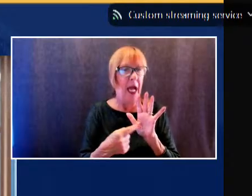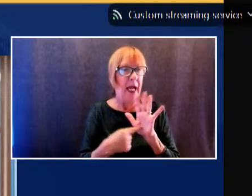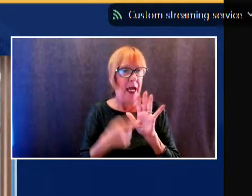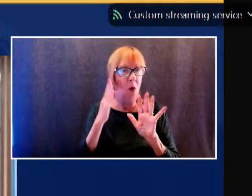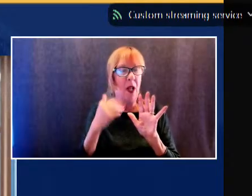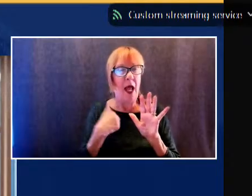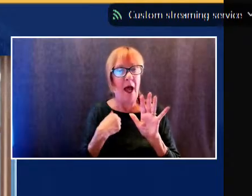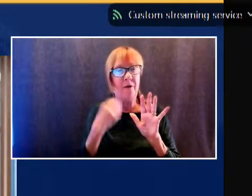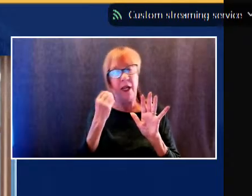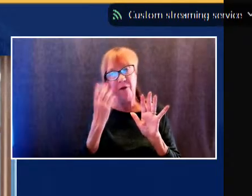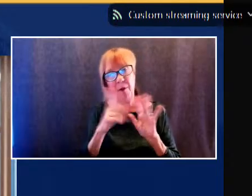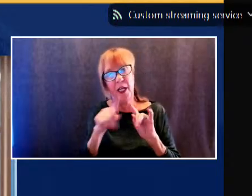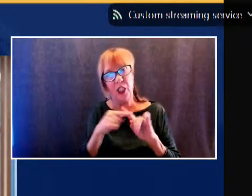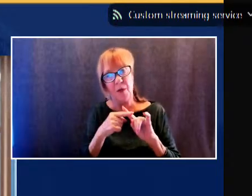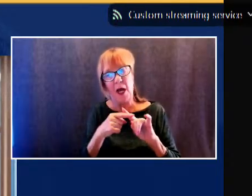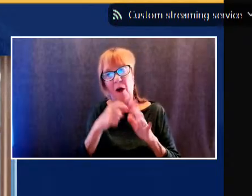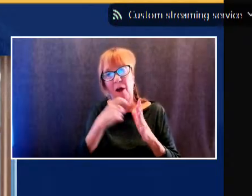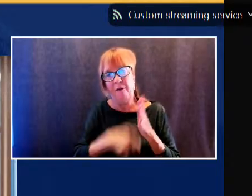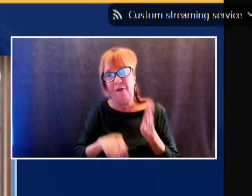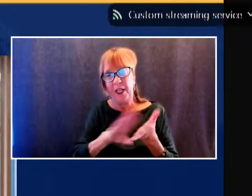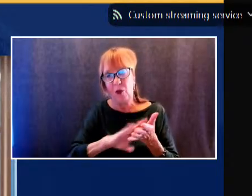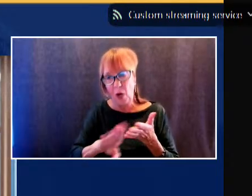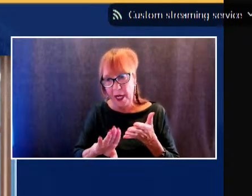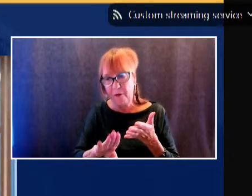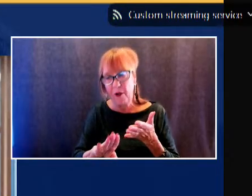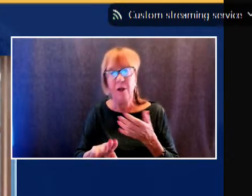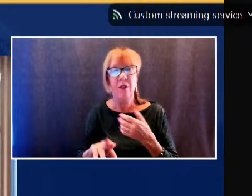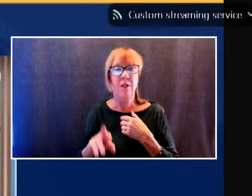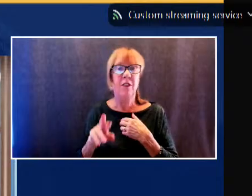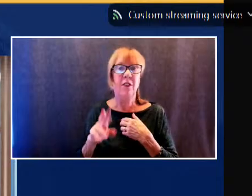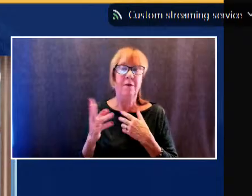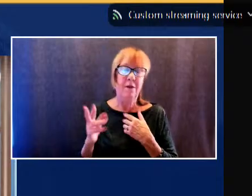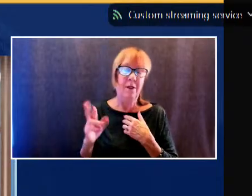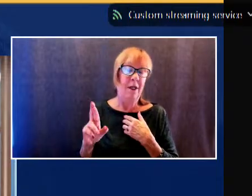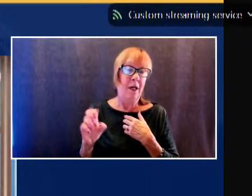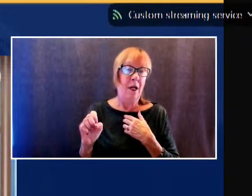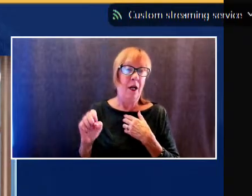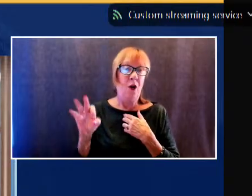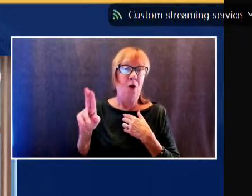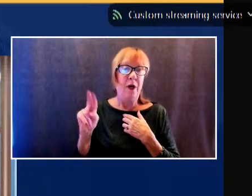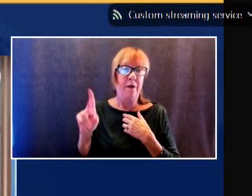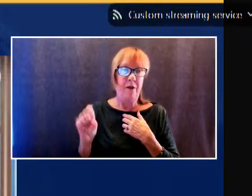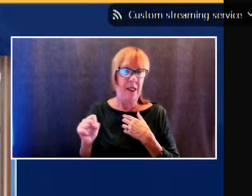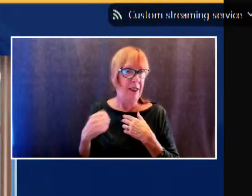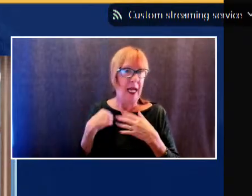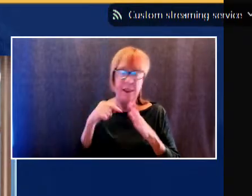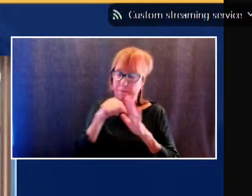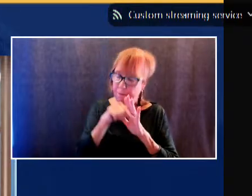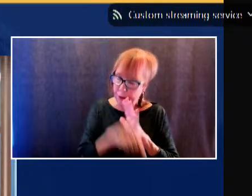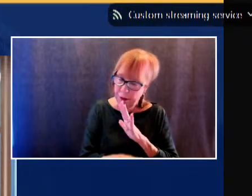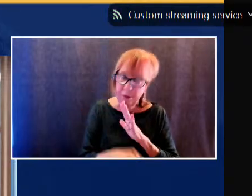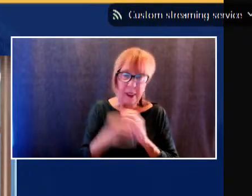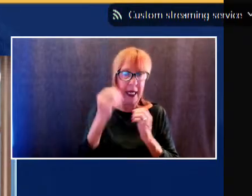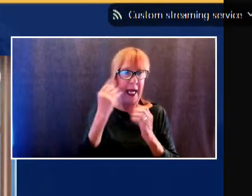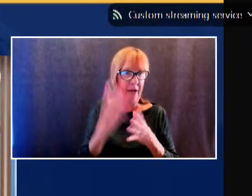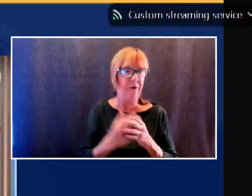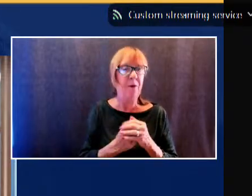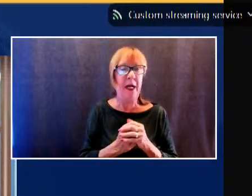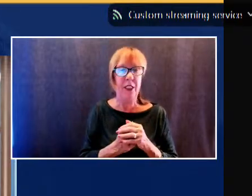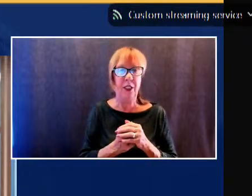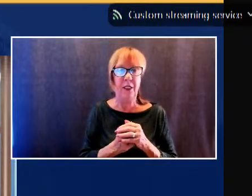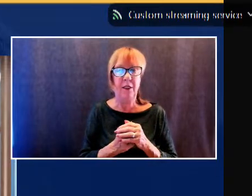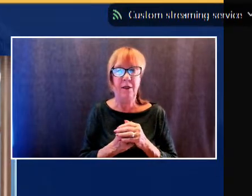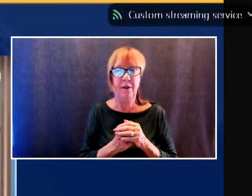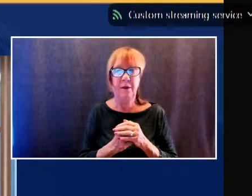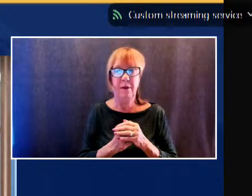information about fee waivers and refunds. It contains detailed information and resources, and I'd like to share